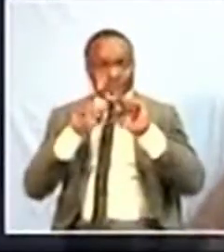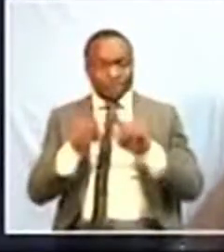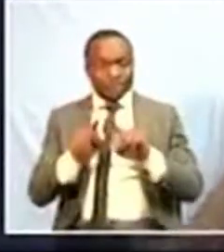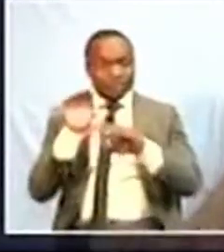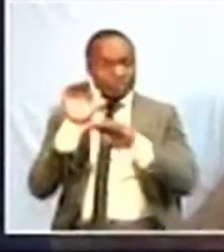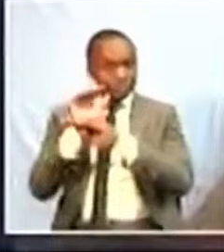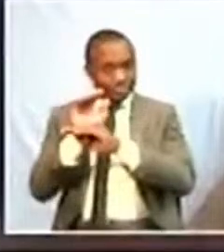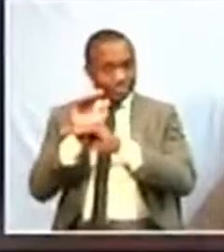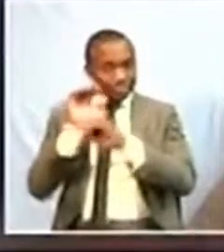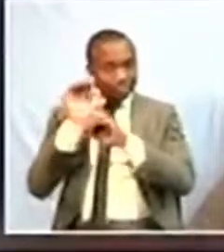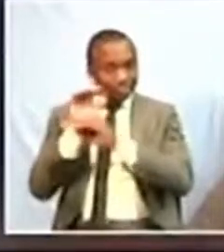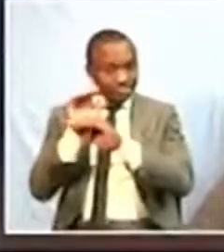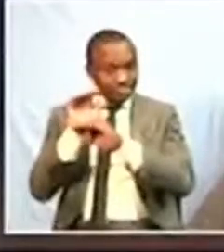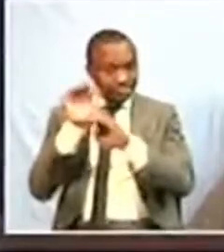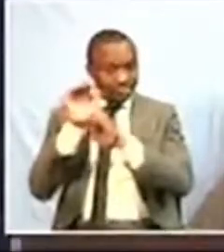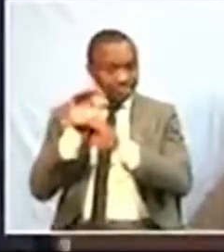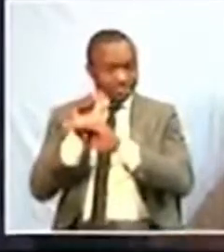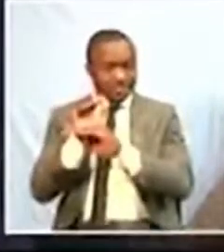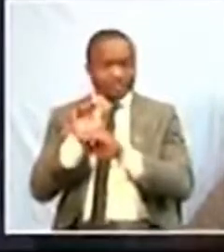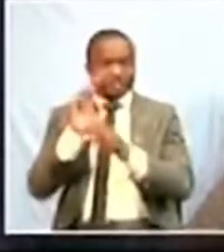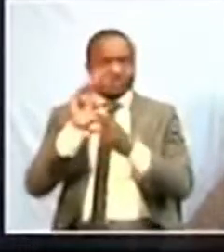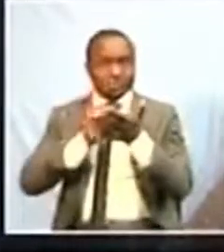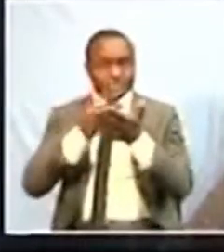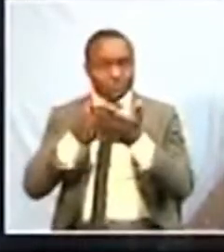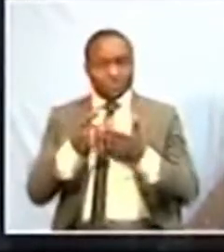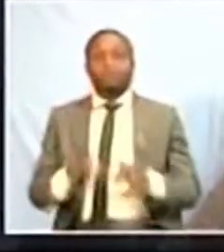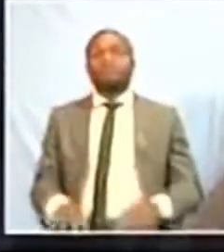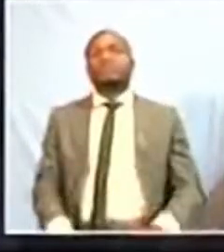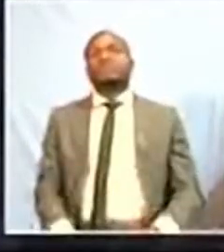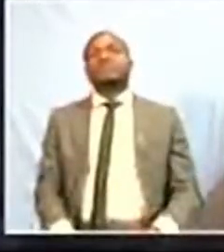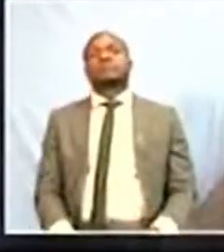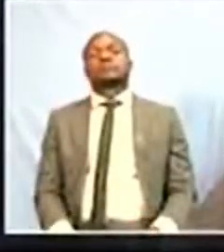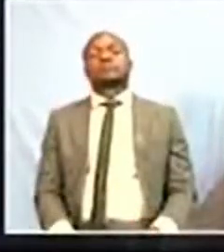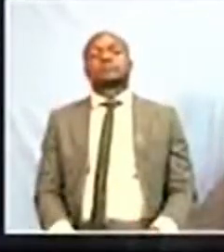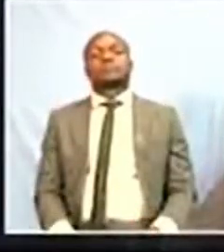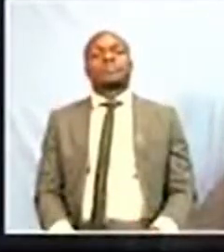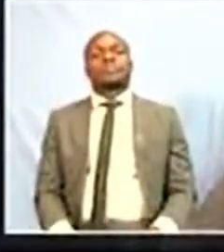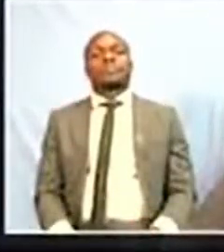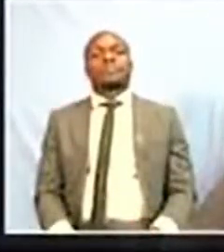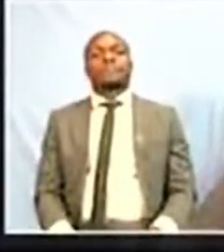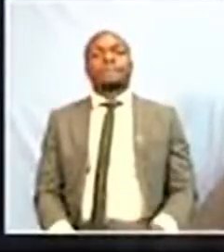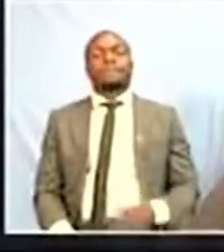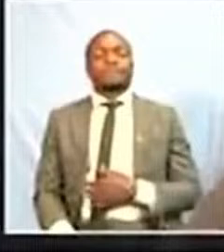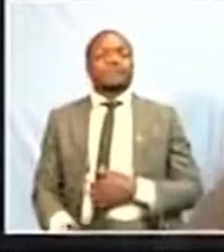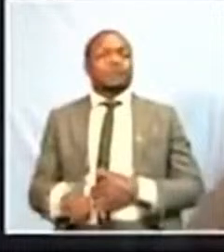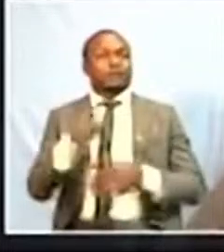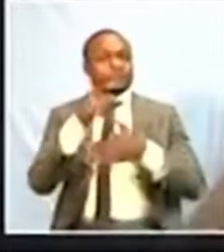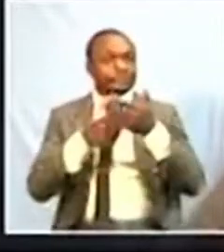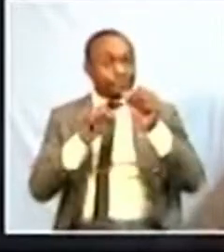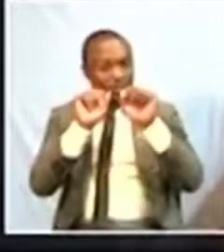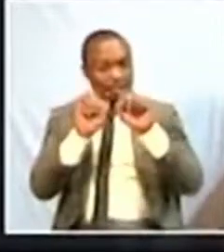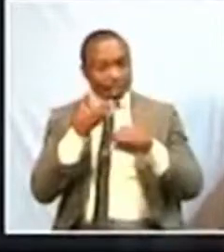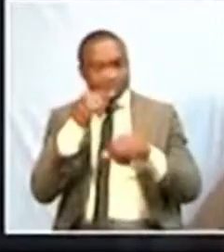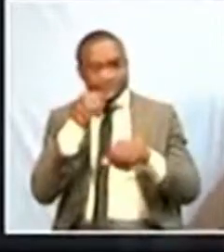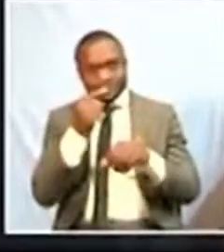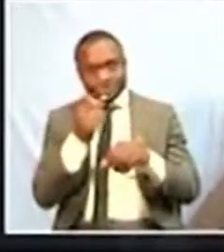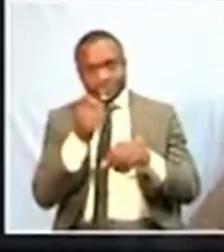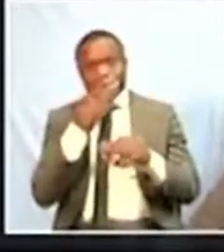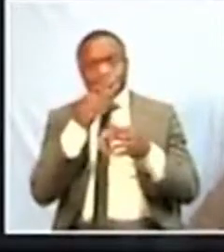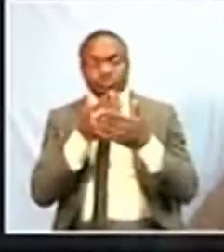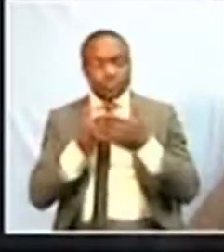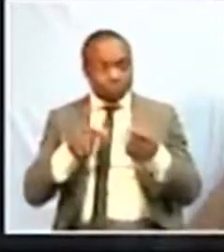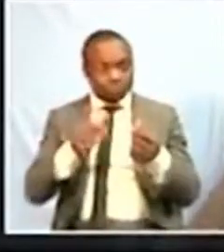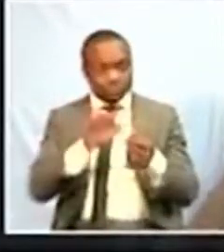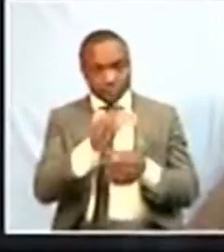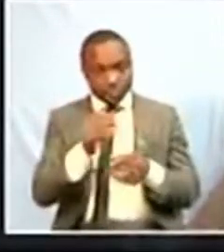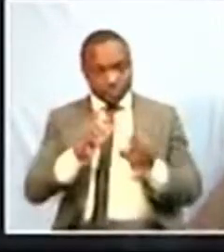comments that have come from the witnesses are, what I would say, good feedback from